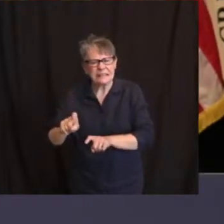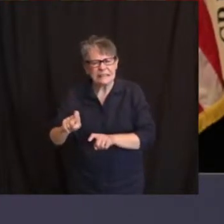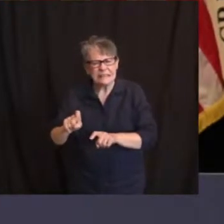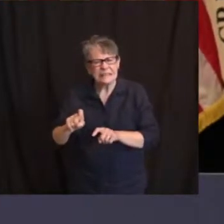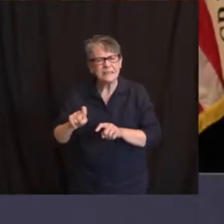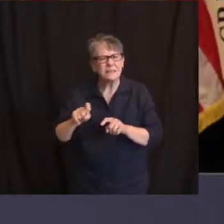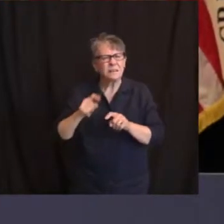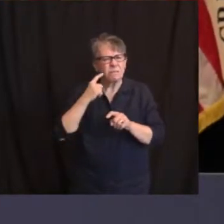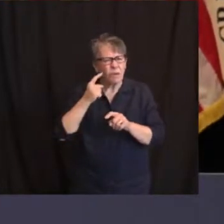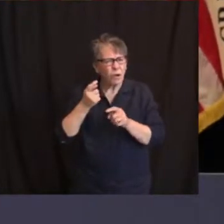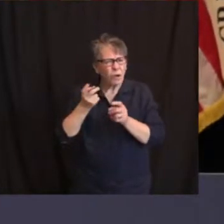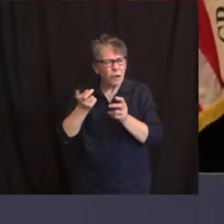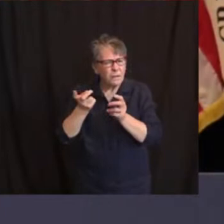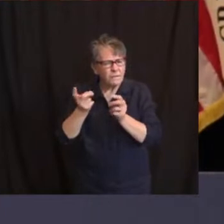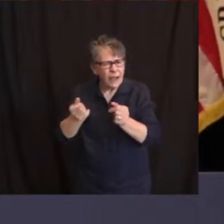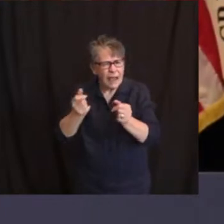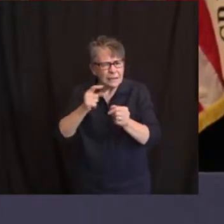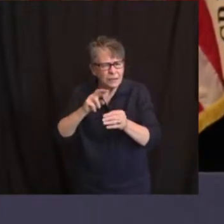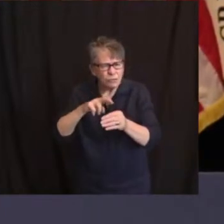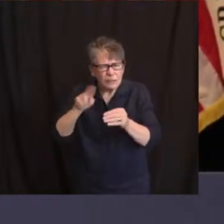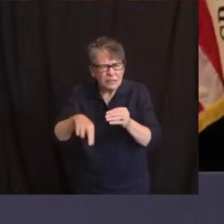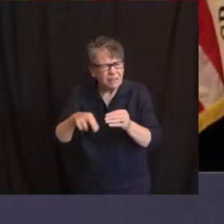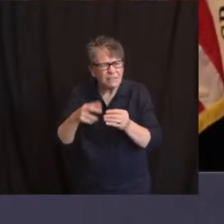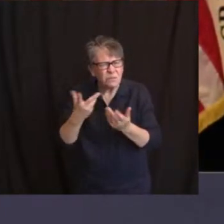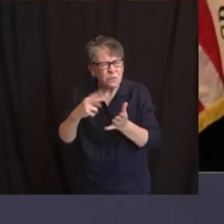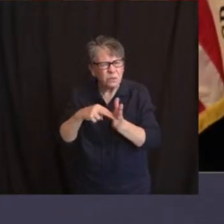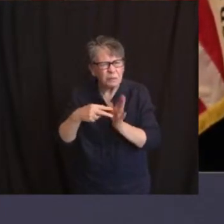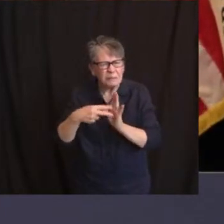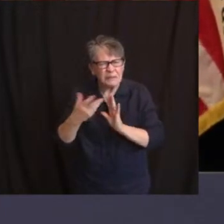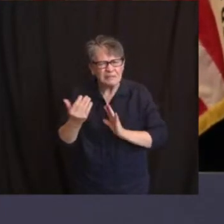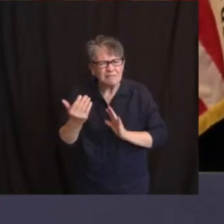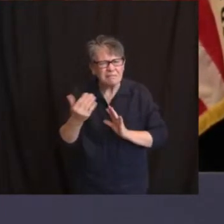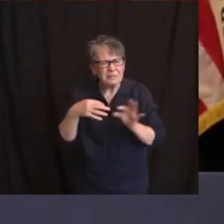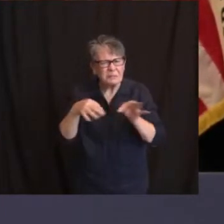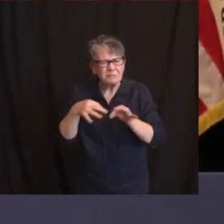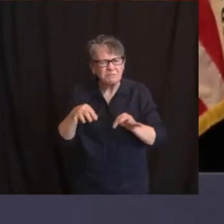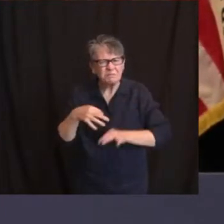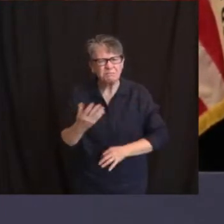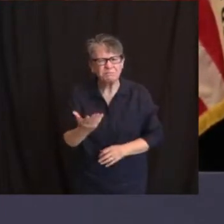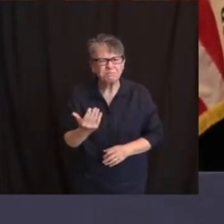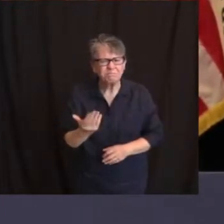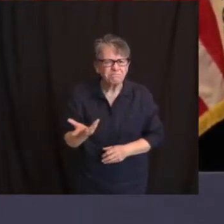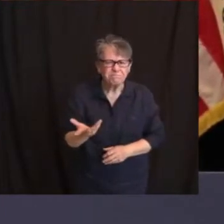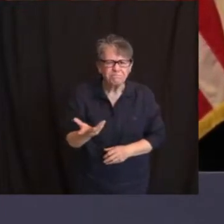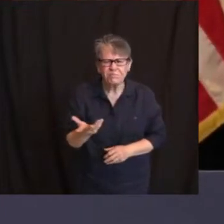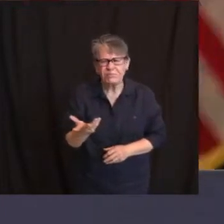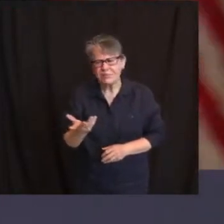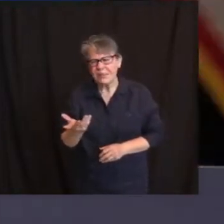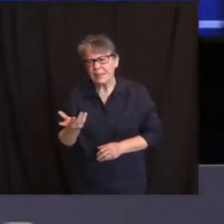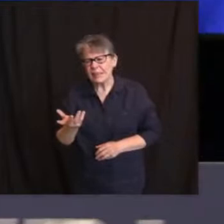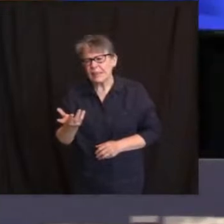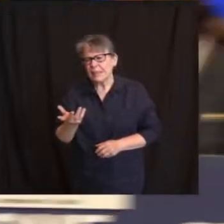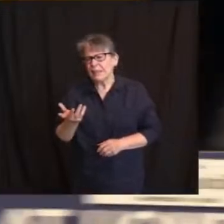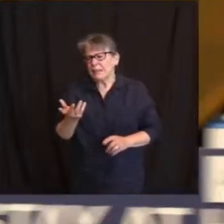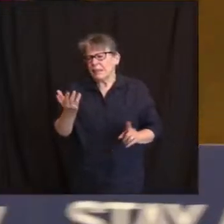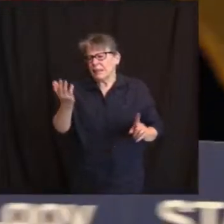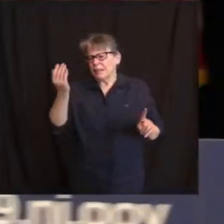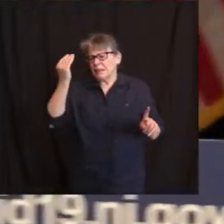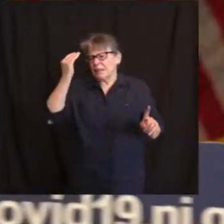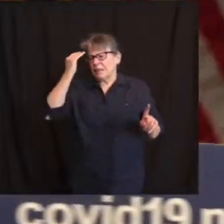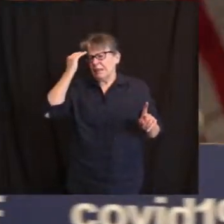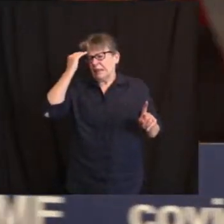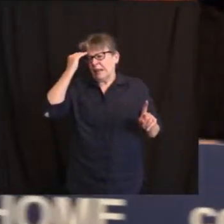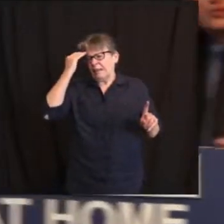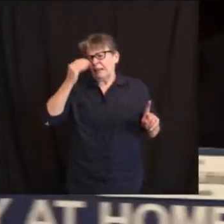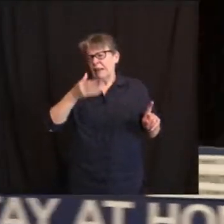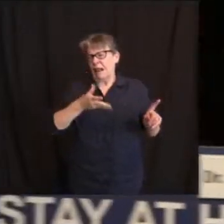I know Ed is more qualified to answer. Is that going to be shocking news that Ed's more qualified to answer that than I am? When you talk about